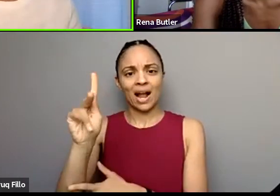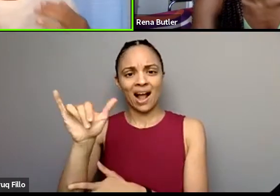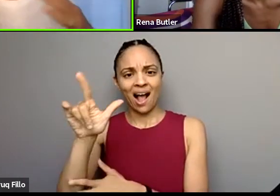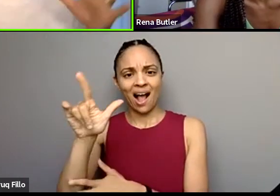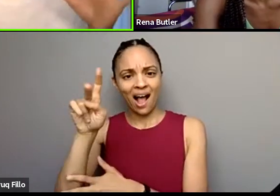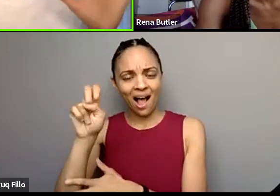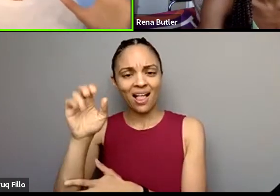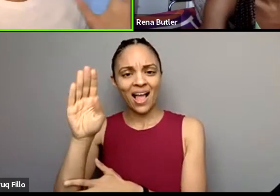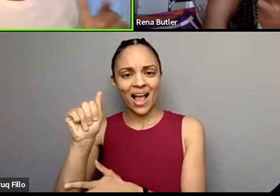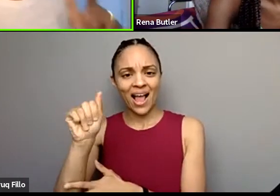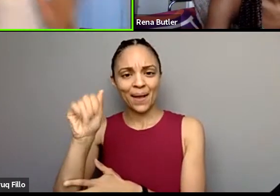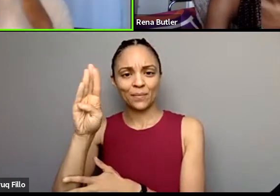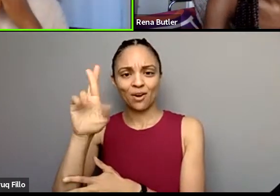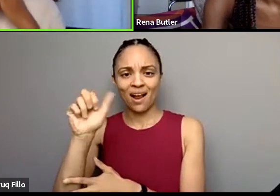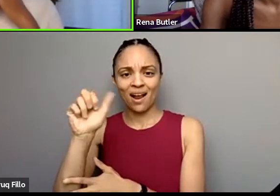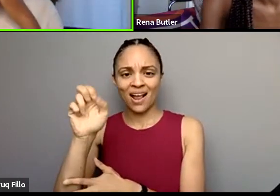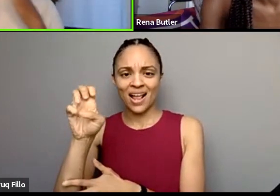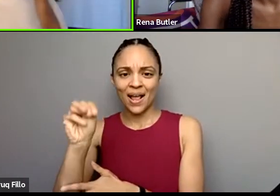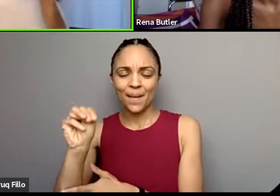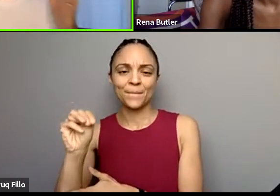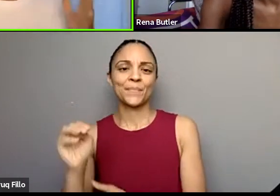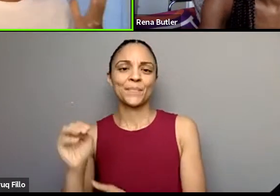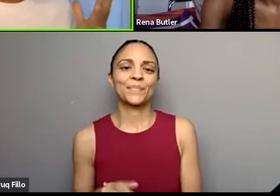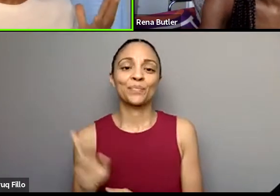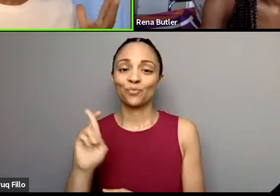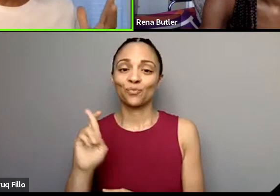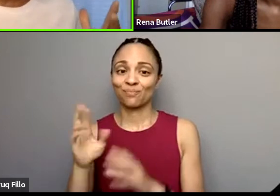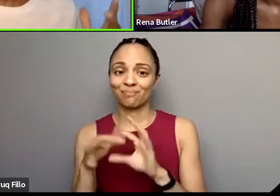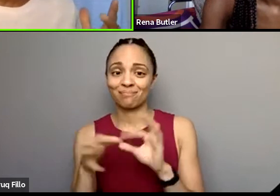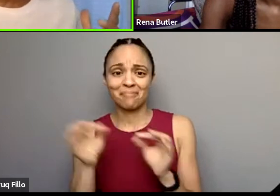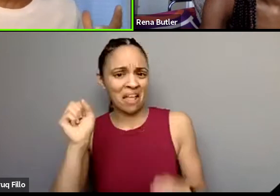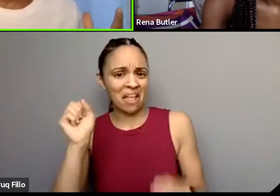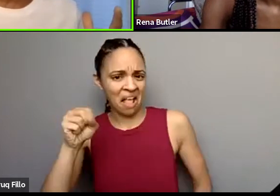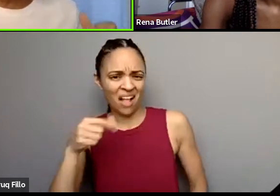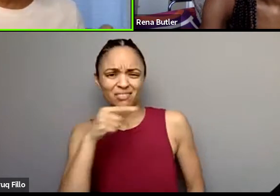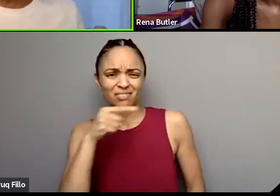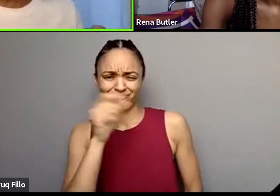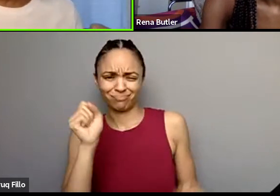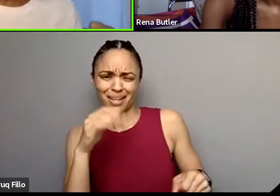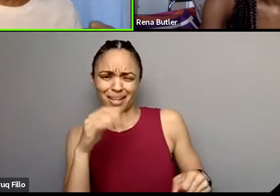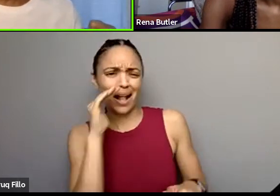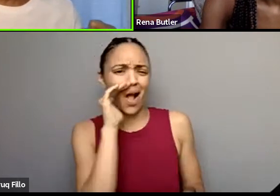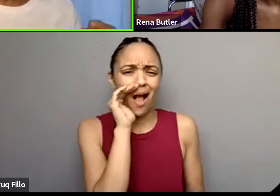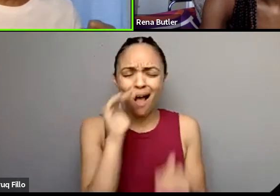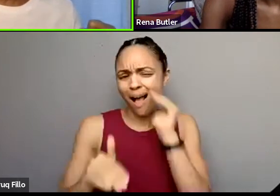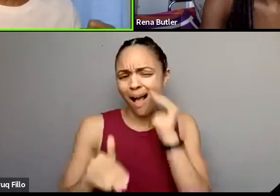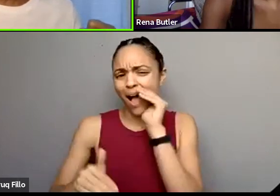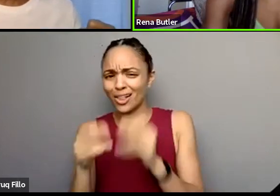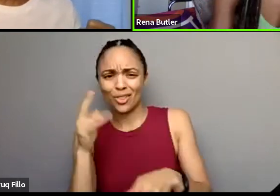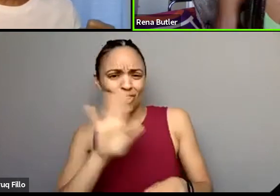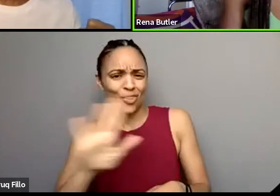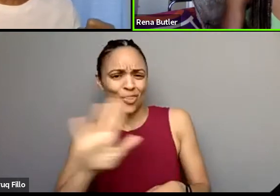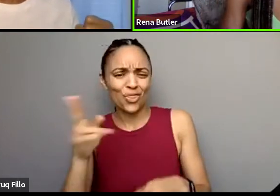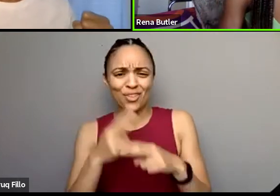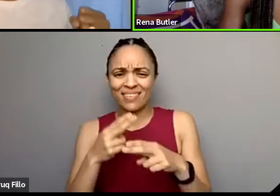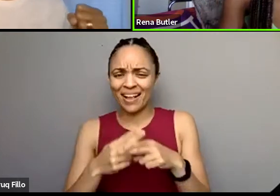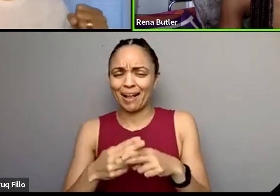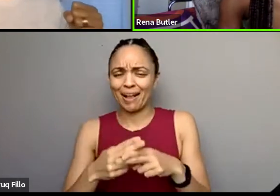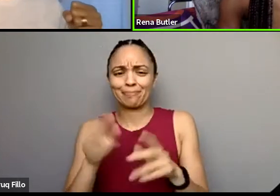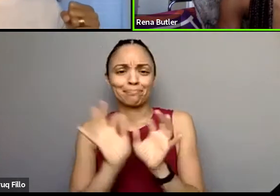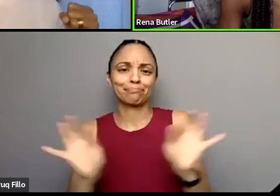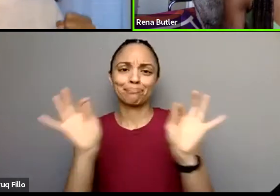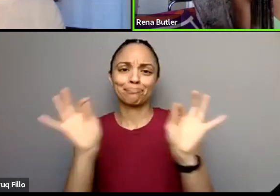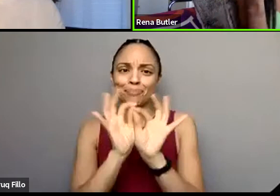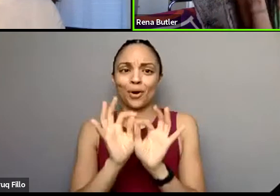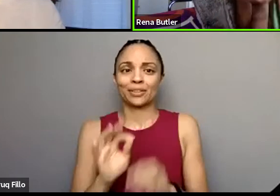out. Okay. Did you show anybody in Gibney the artwork? Yes. Oh, they love